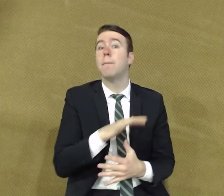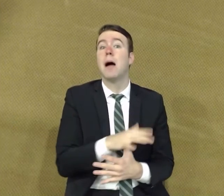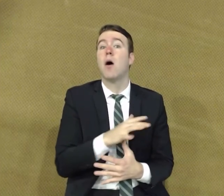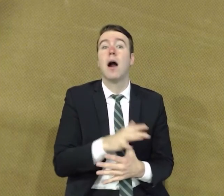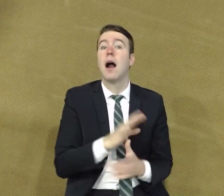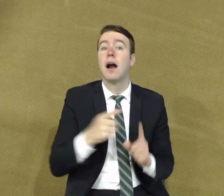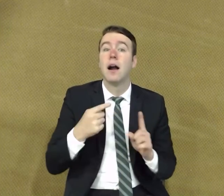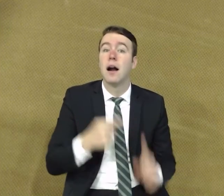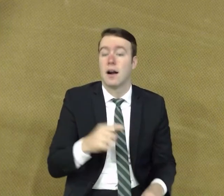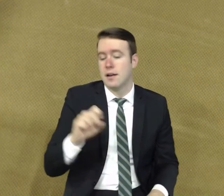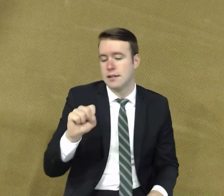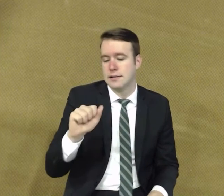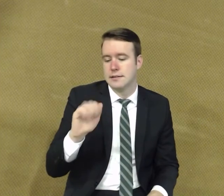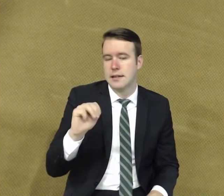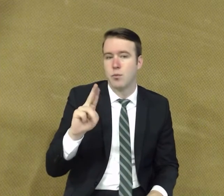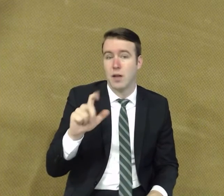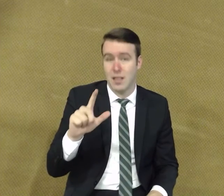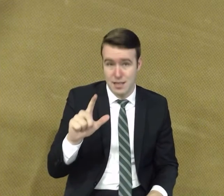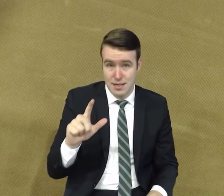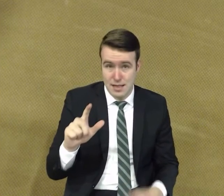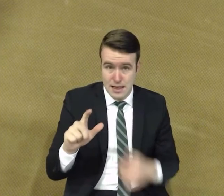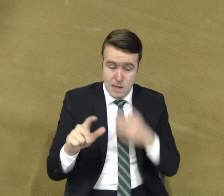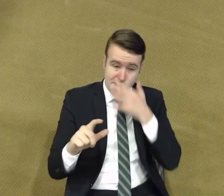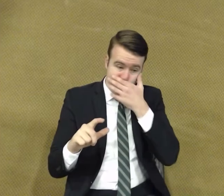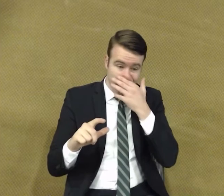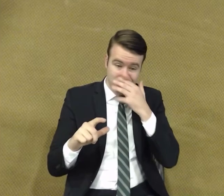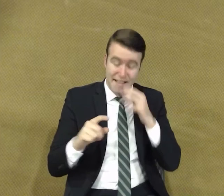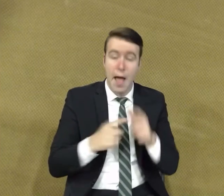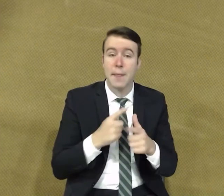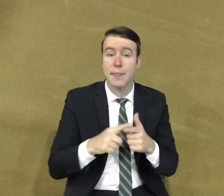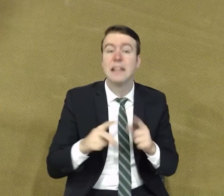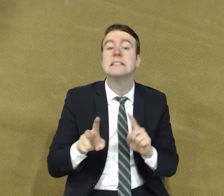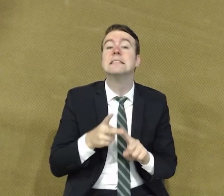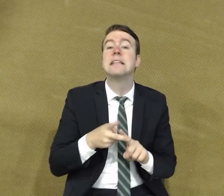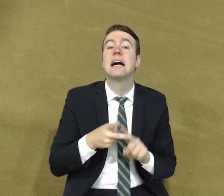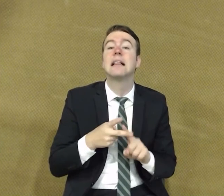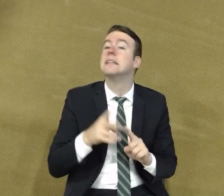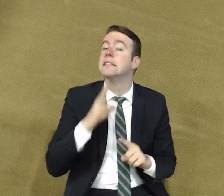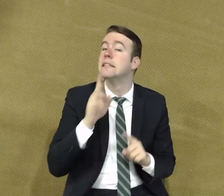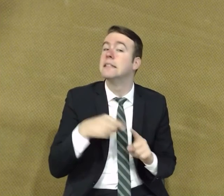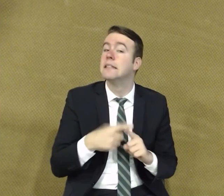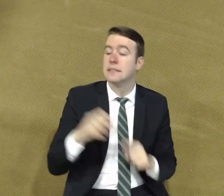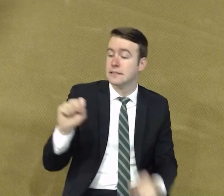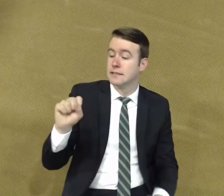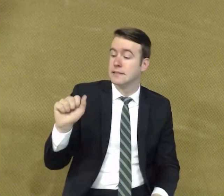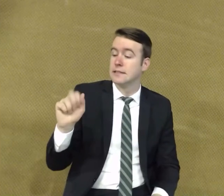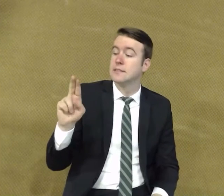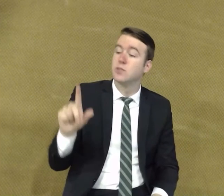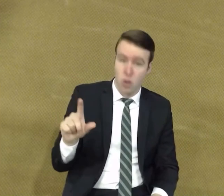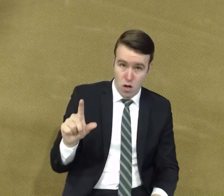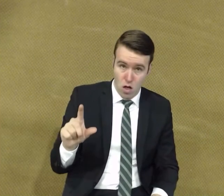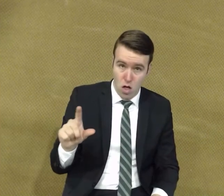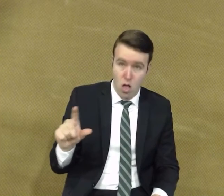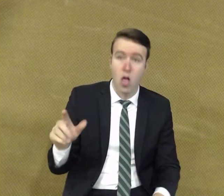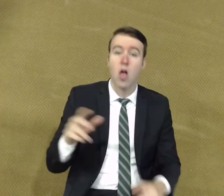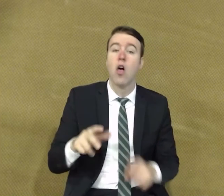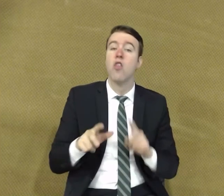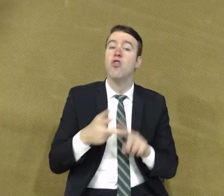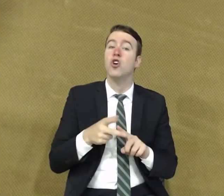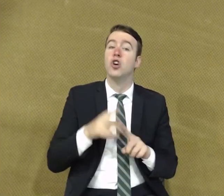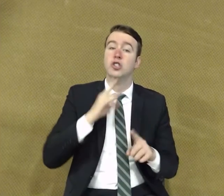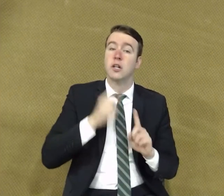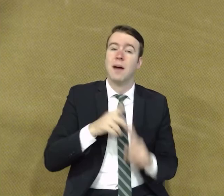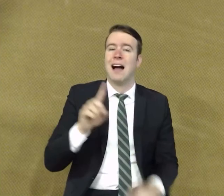about Samuel himself. And then secondly, it is about Saul. And then thirdly, it's about